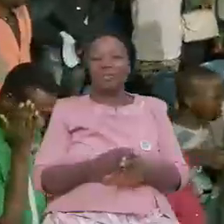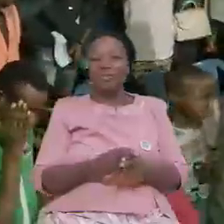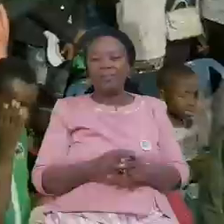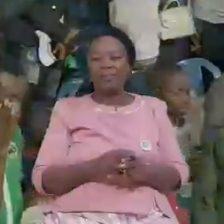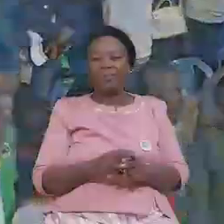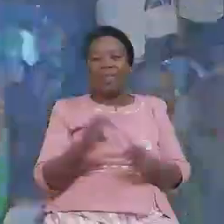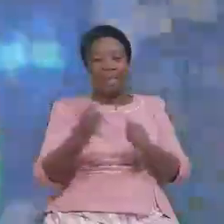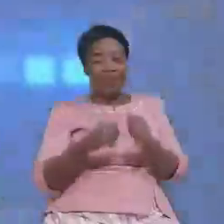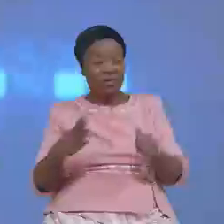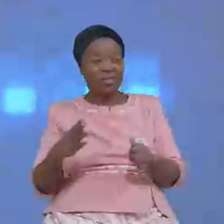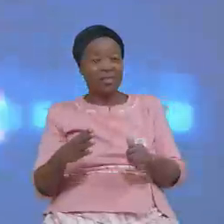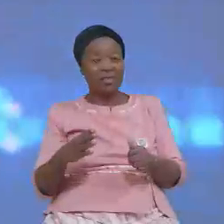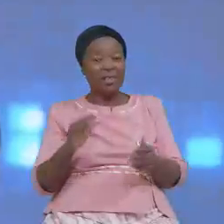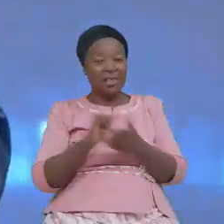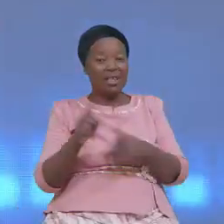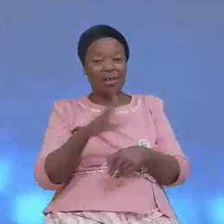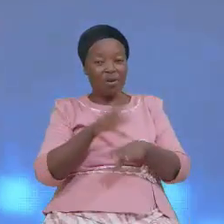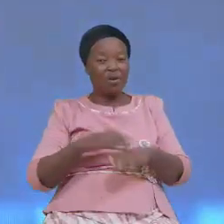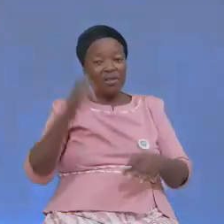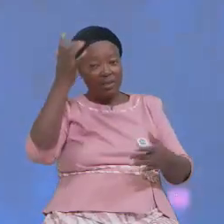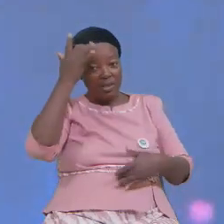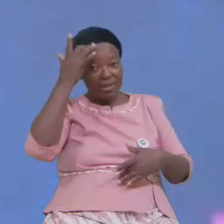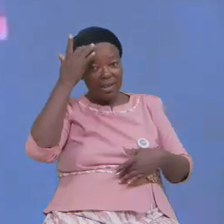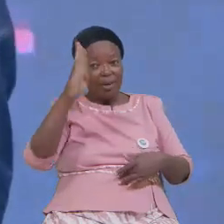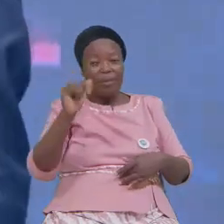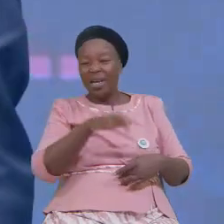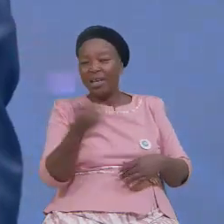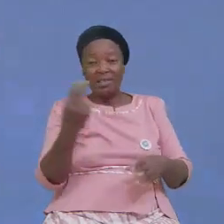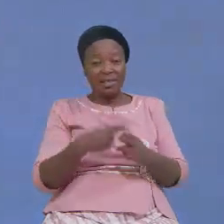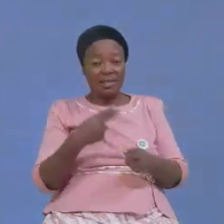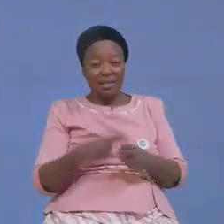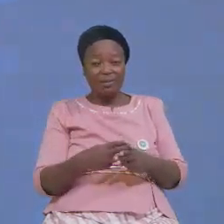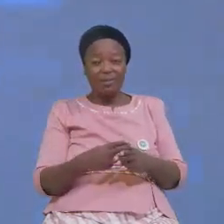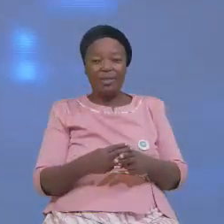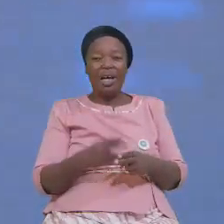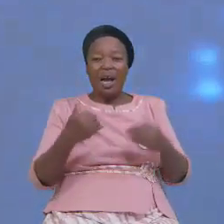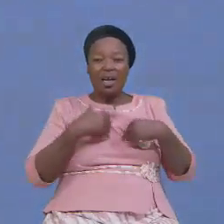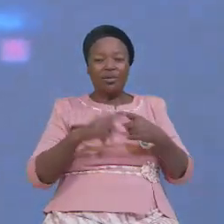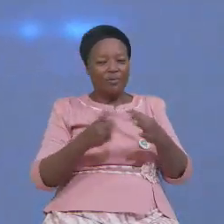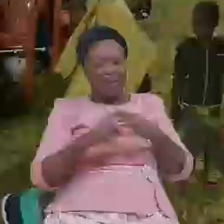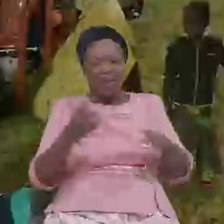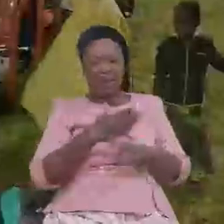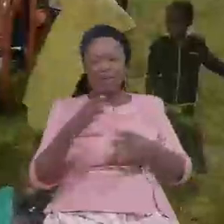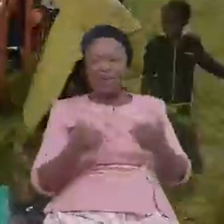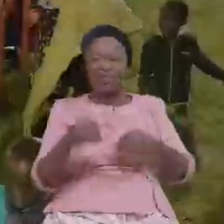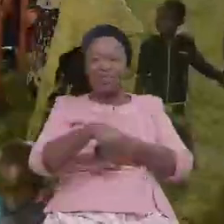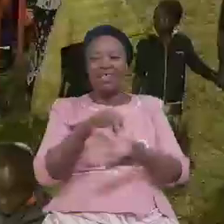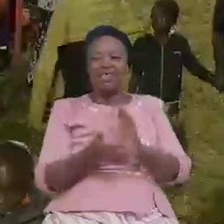Everything they call sickness, they call disease by any name, has to vanish away tonight.